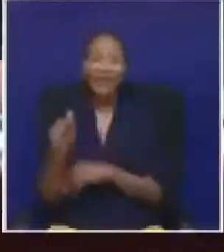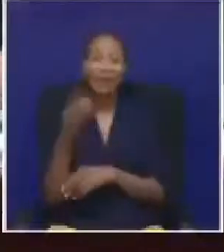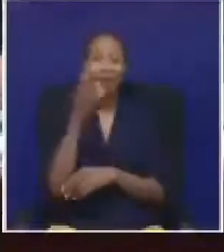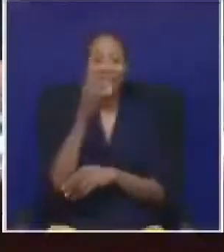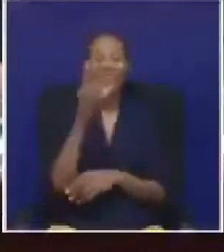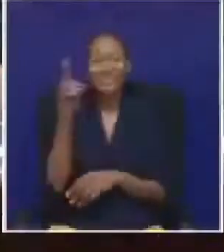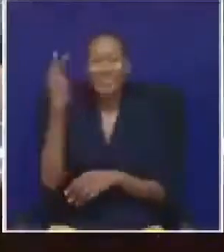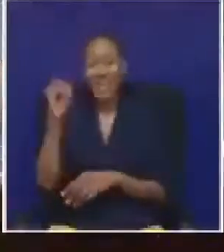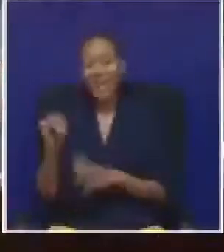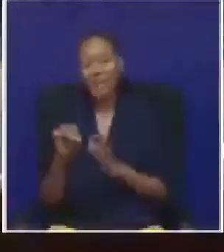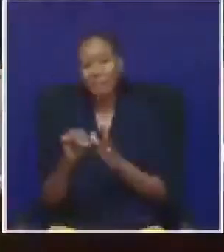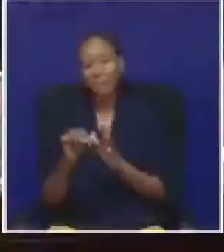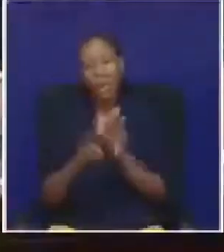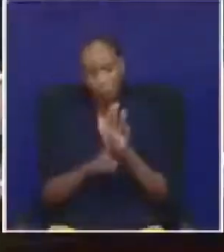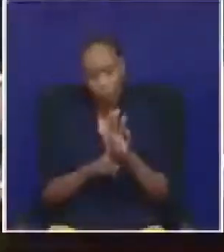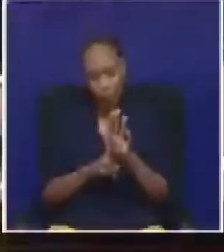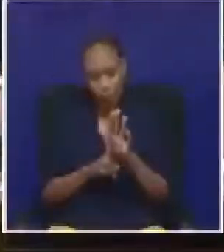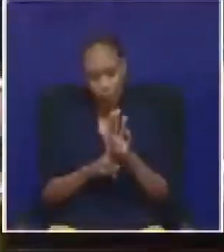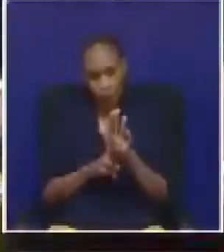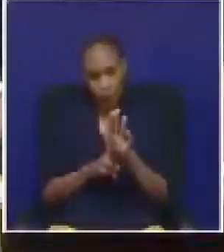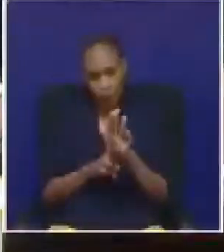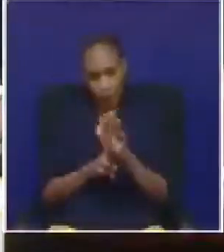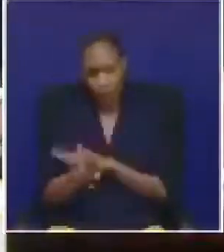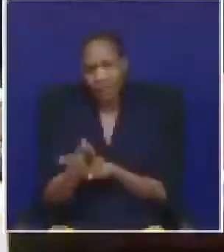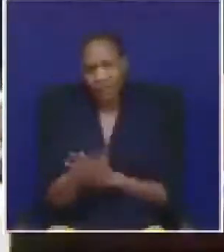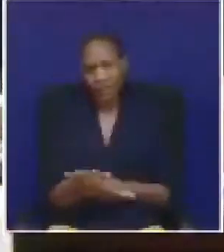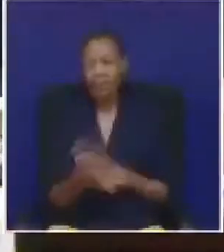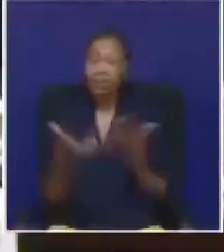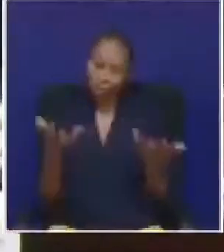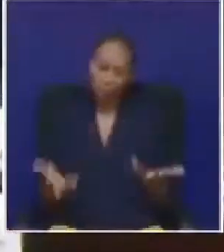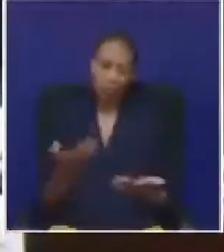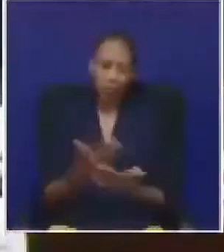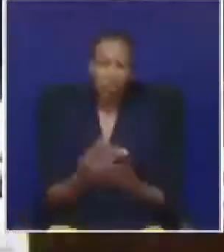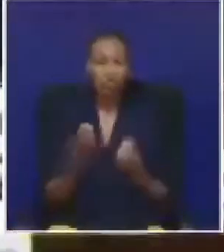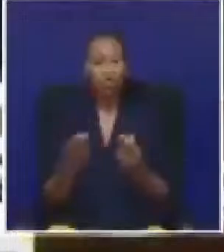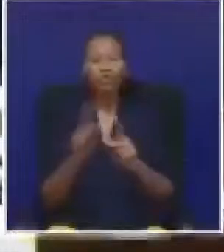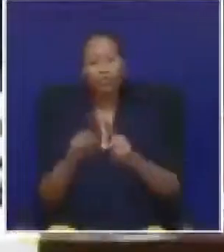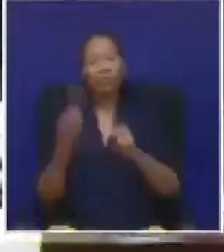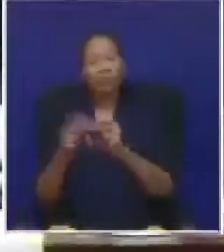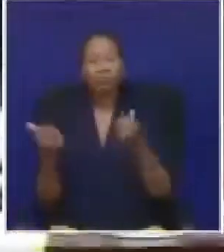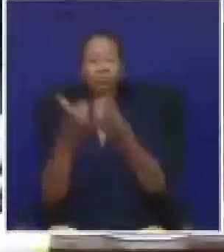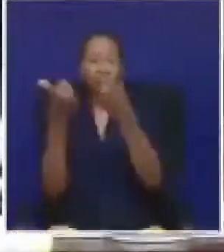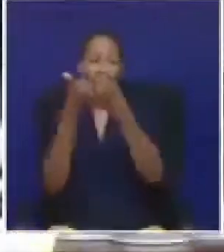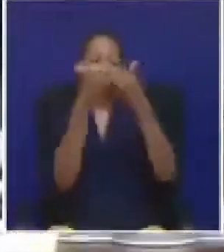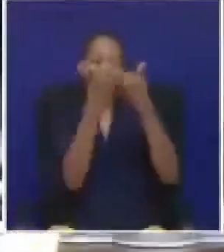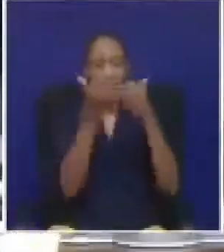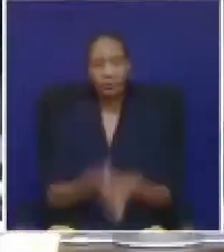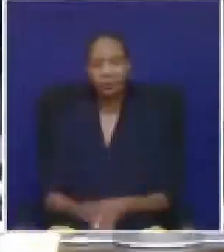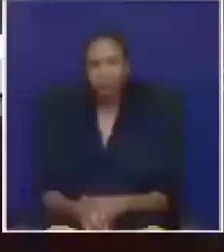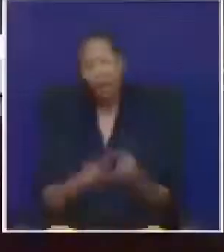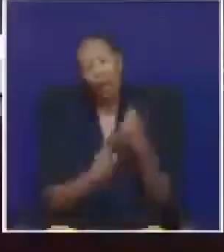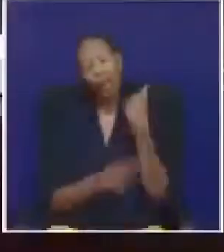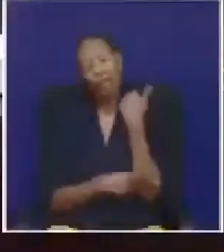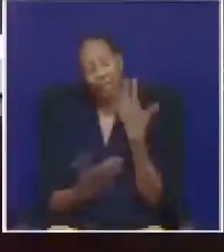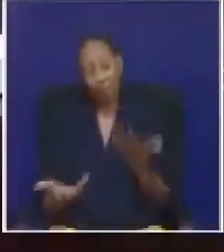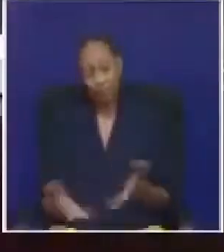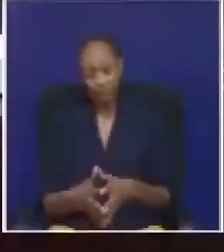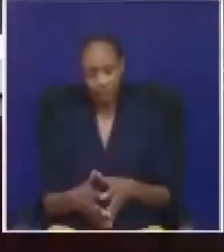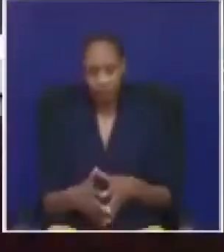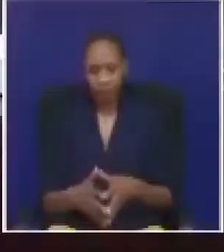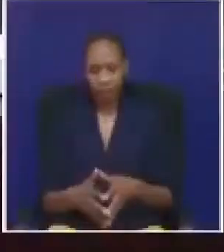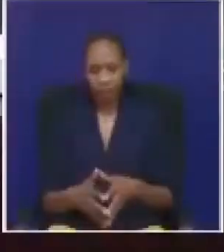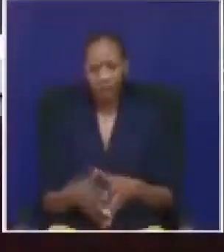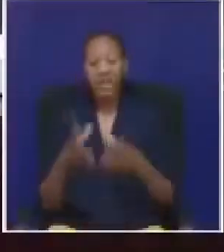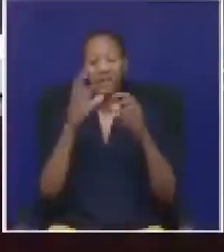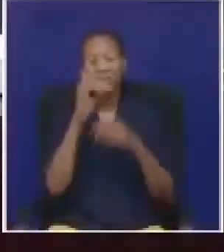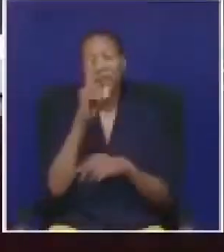strengthen the whole of government approach in addressing these challenges. Lastly, Chairperson, through